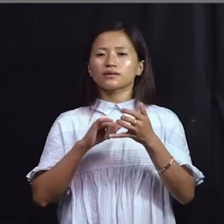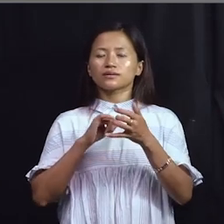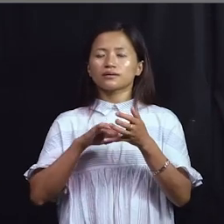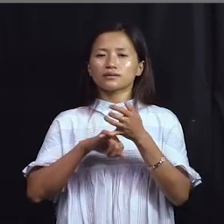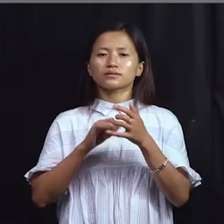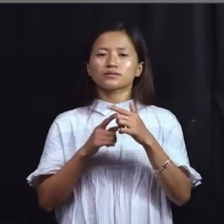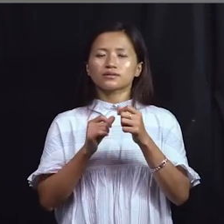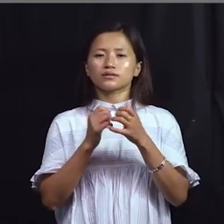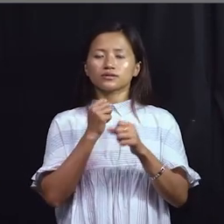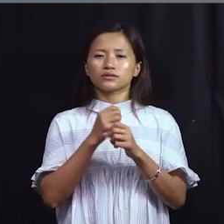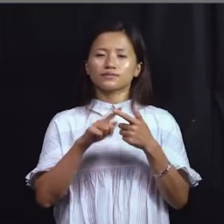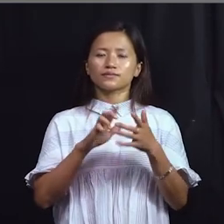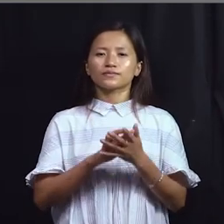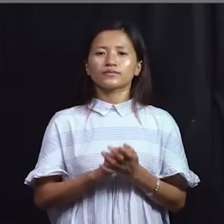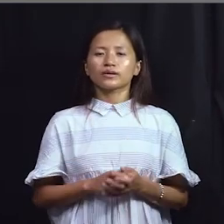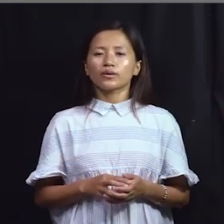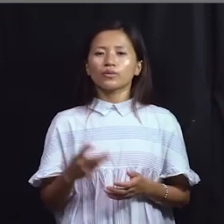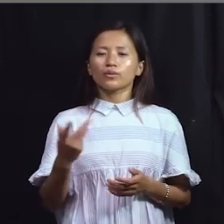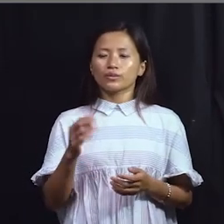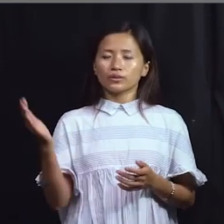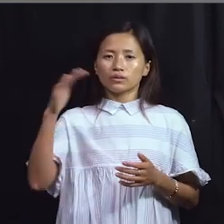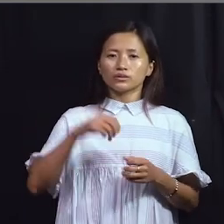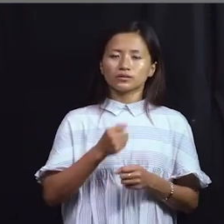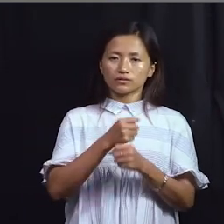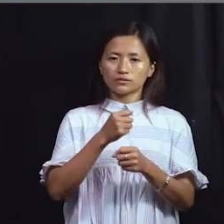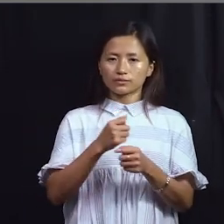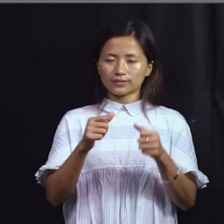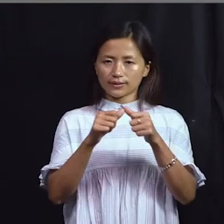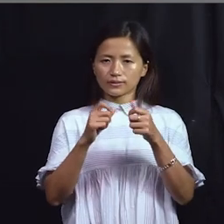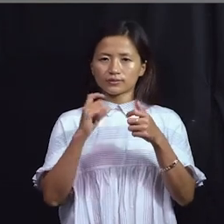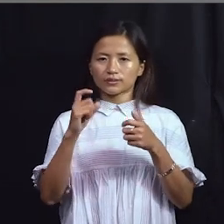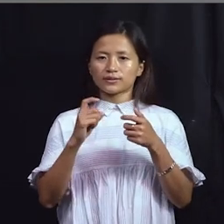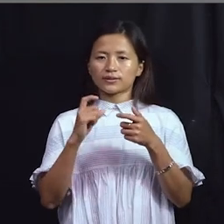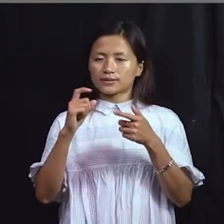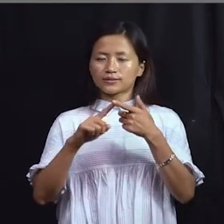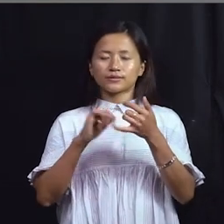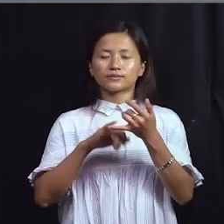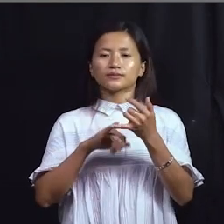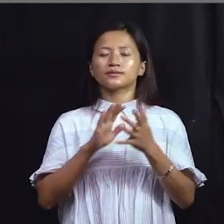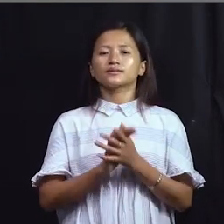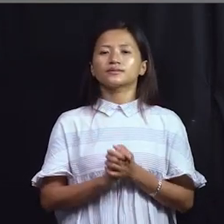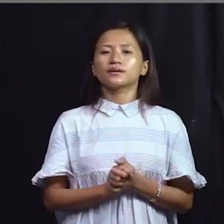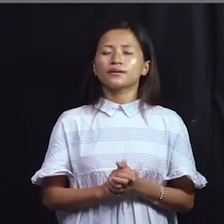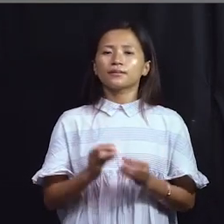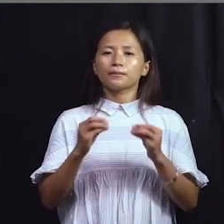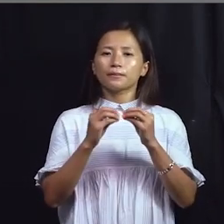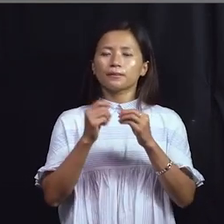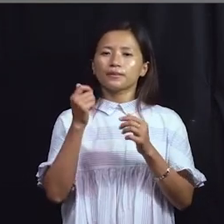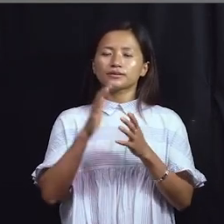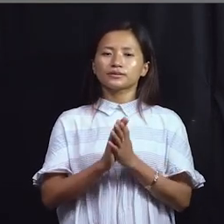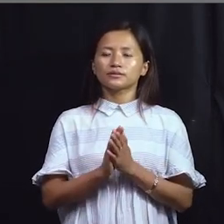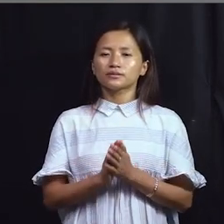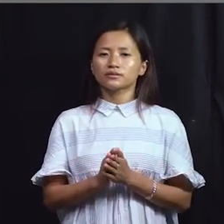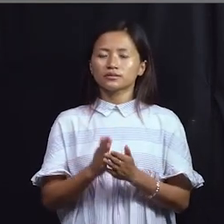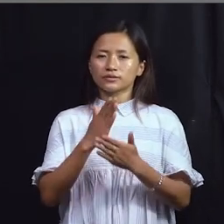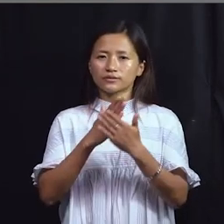loses what we call government assets. Getting the point or not? So budget receipts, it is divided